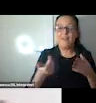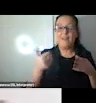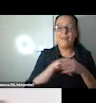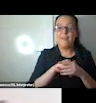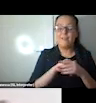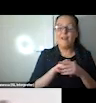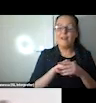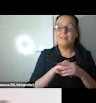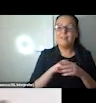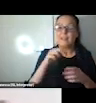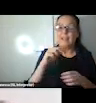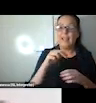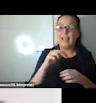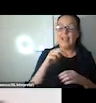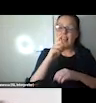Disability Authority.